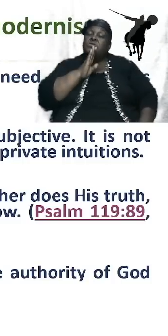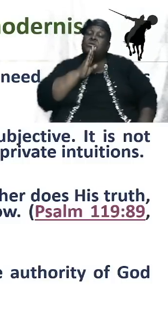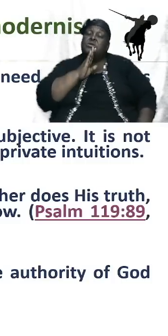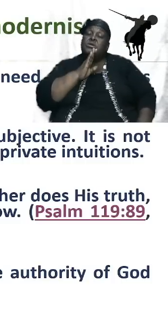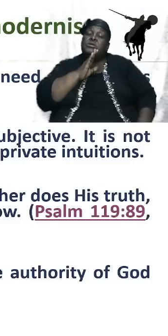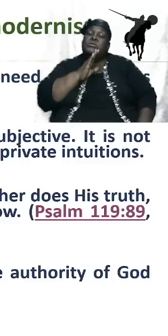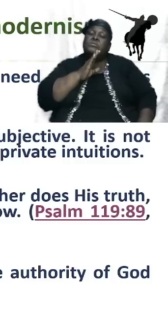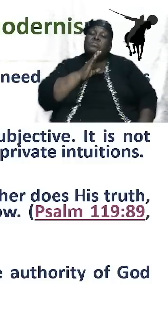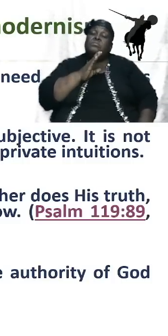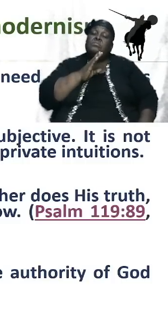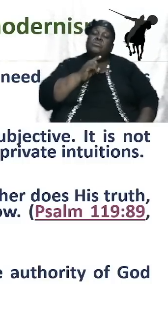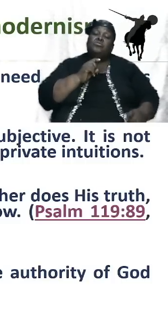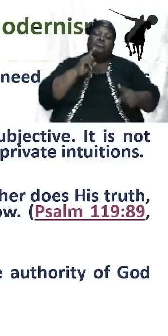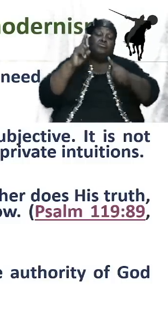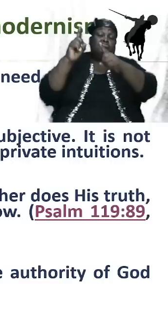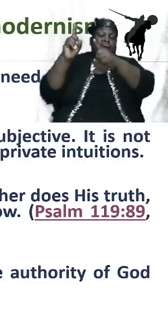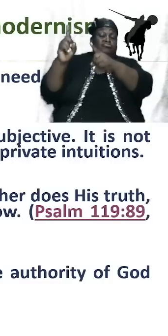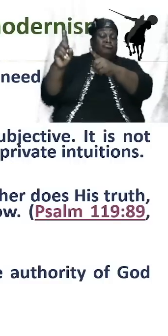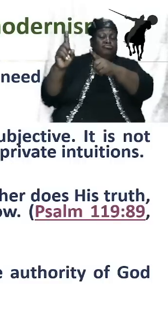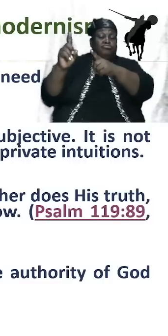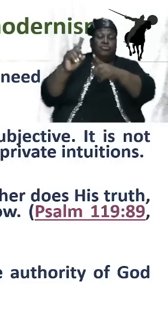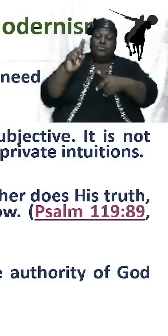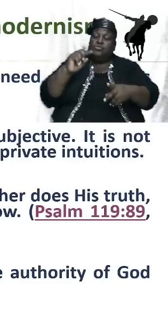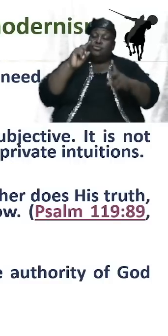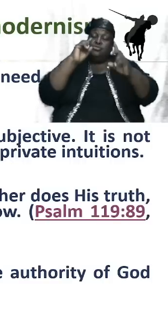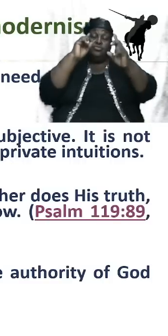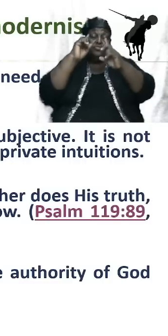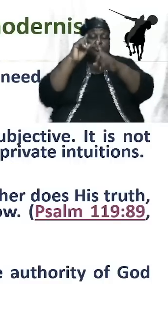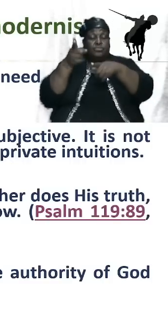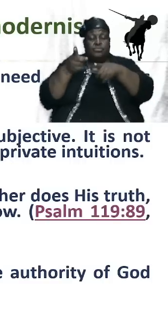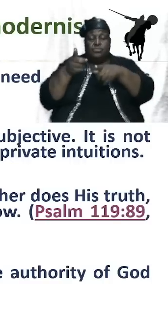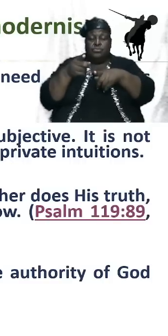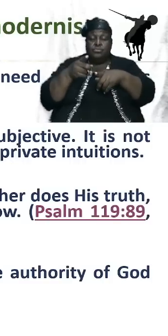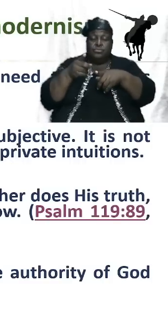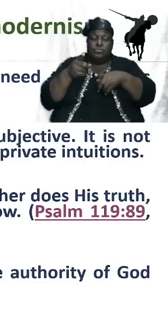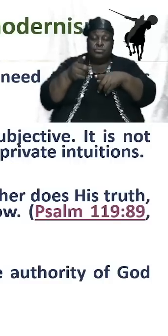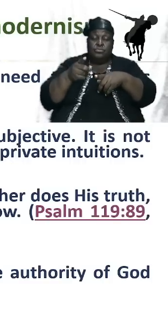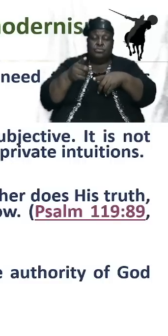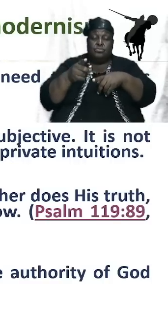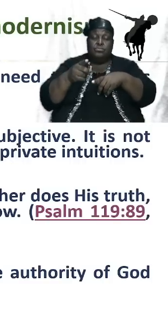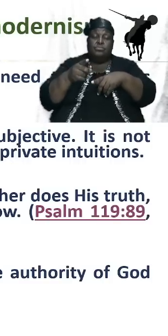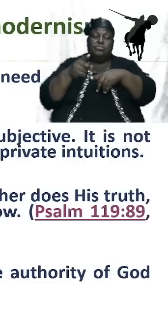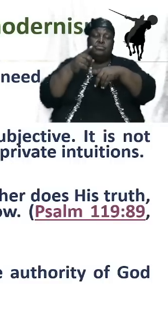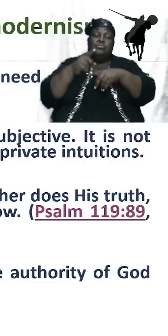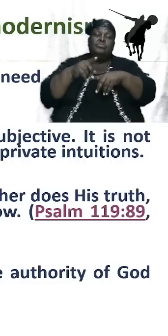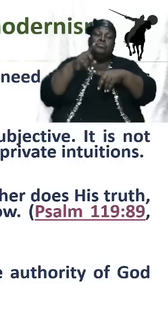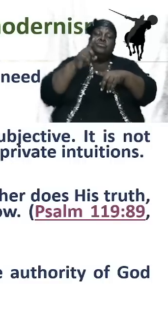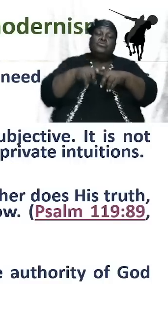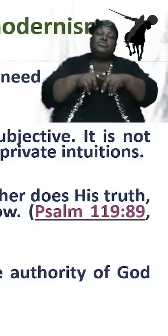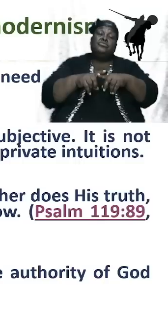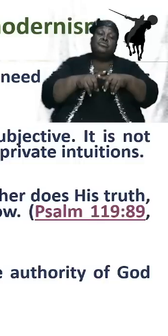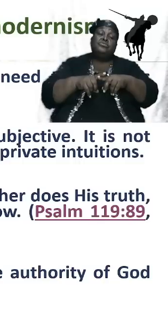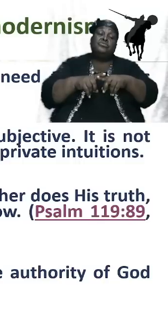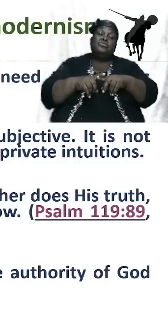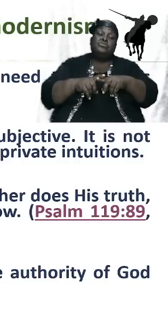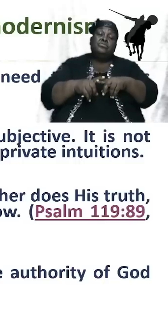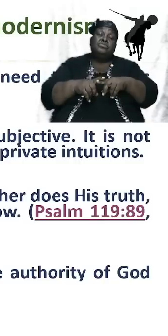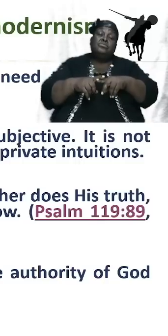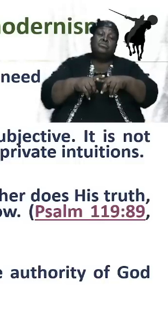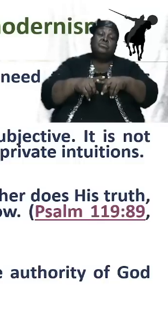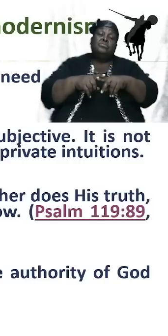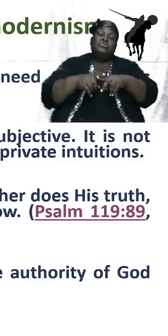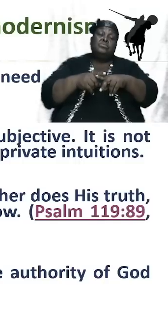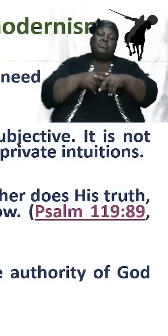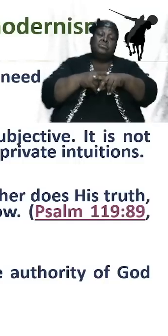It's directional. It tells you where to go. It's arresting because it allows you to hold your